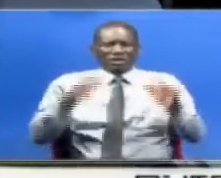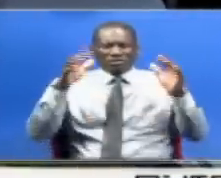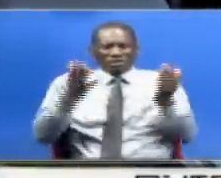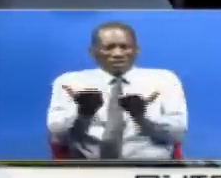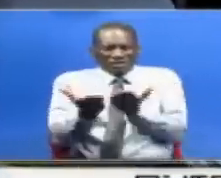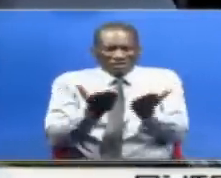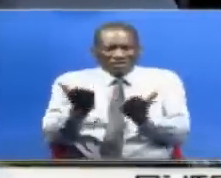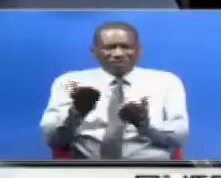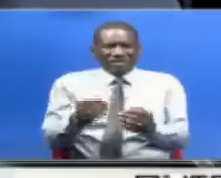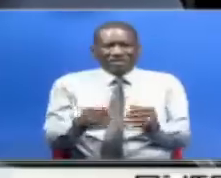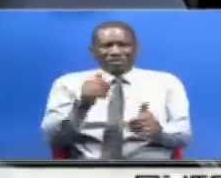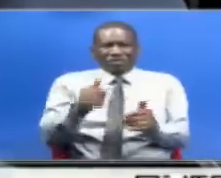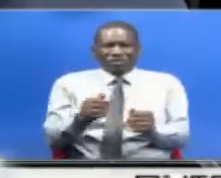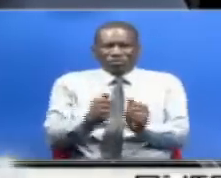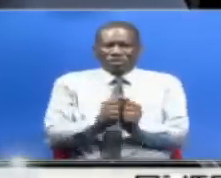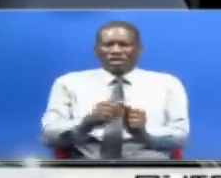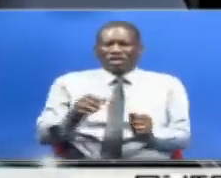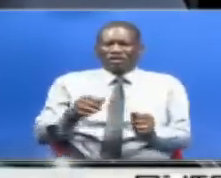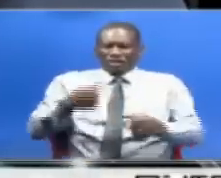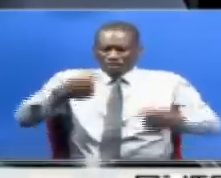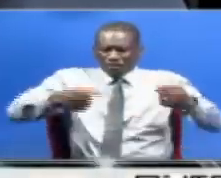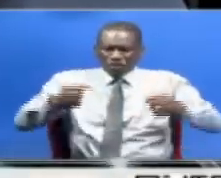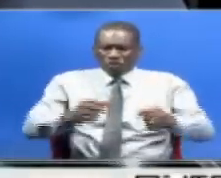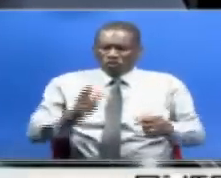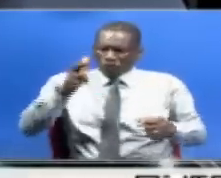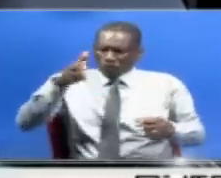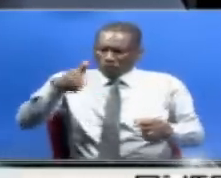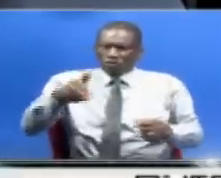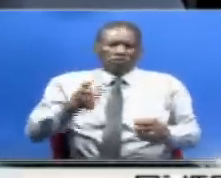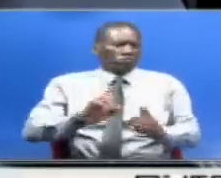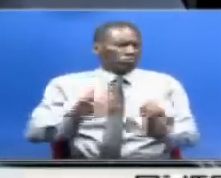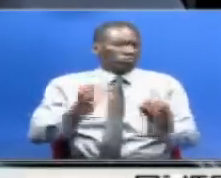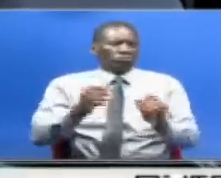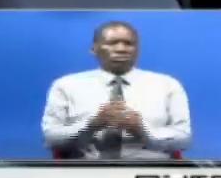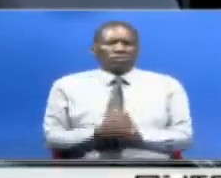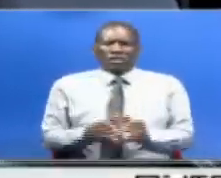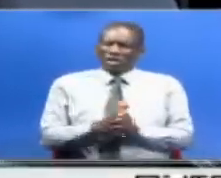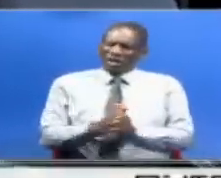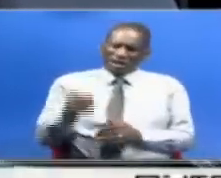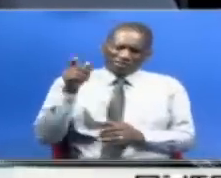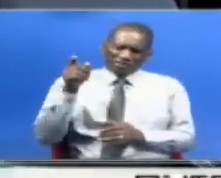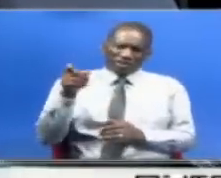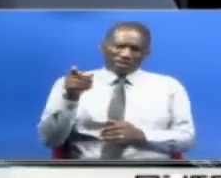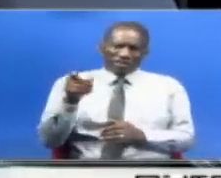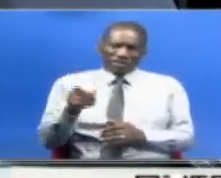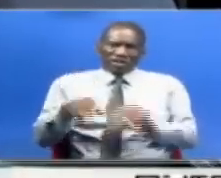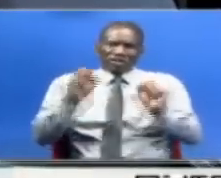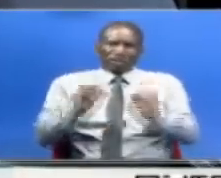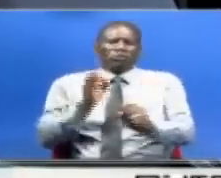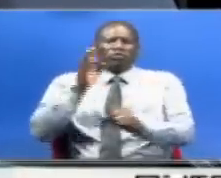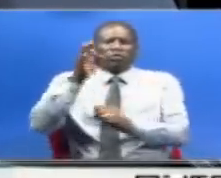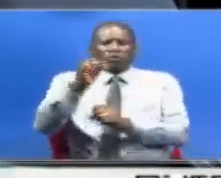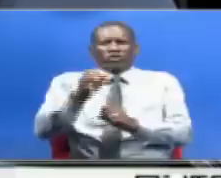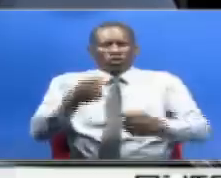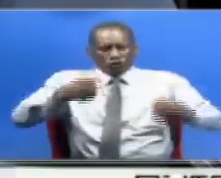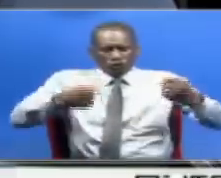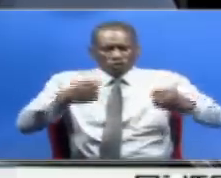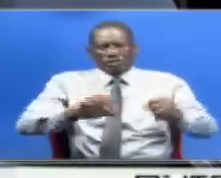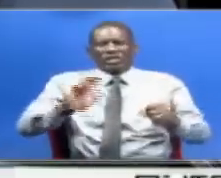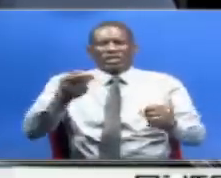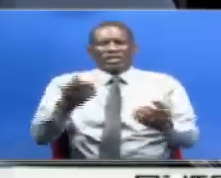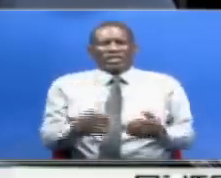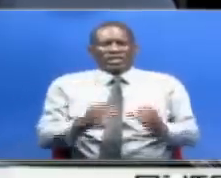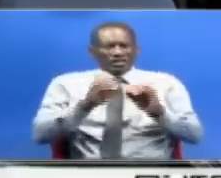with diesel-powered cars or petrol cars. And this might be the future of our motoring.